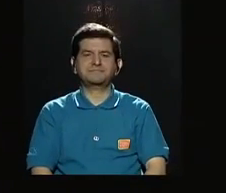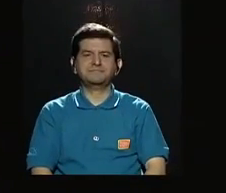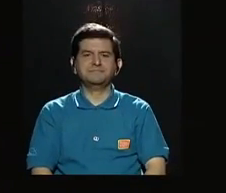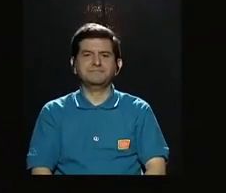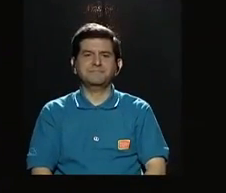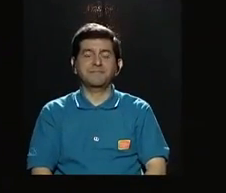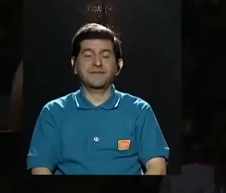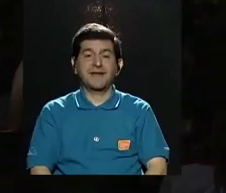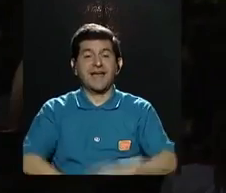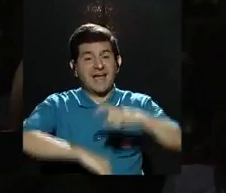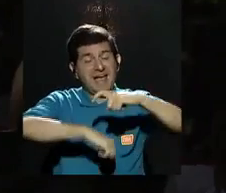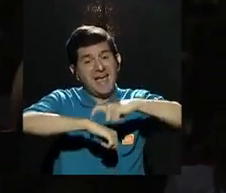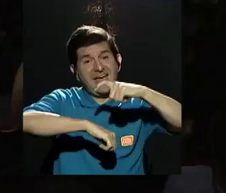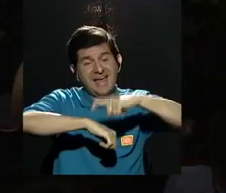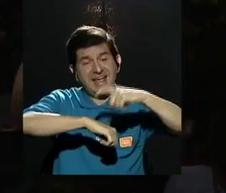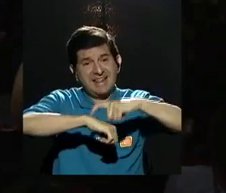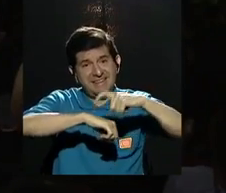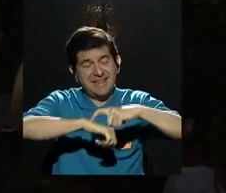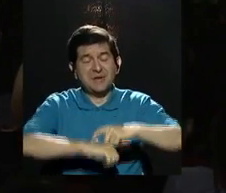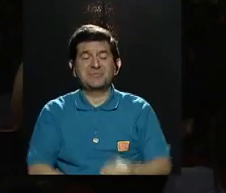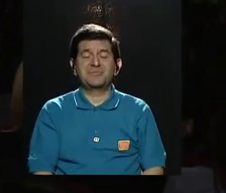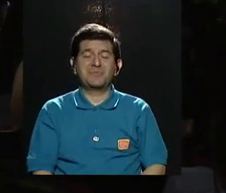Trump era.